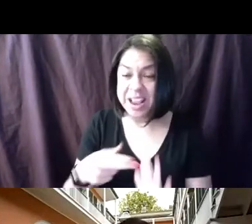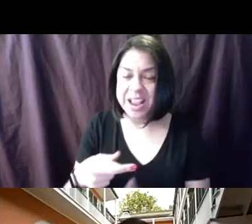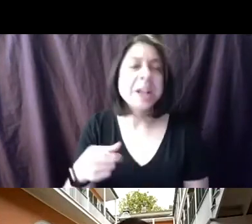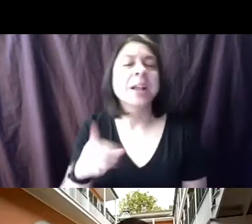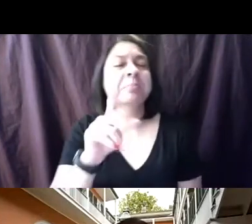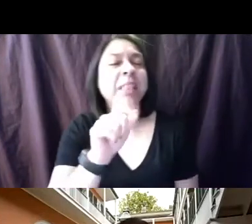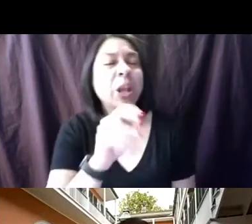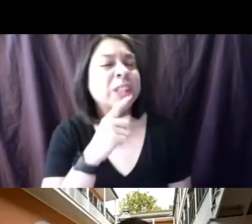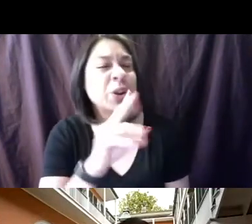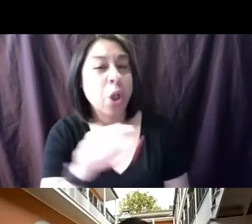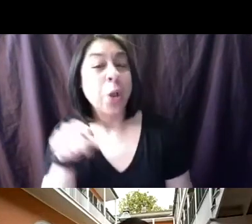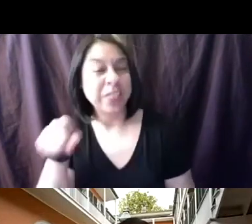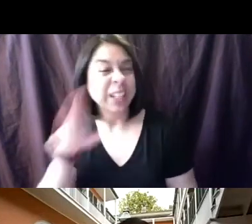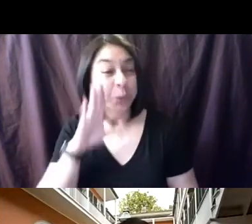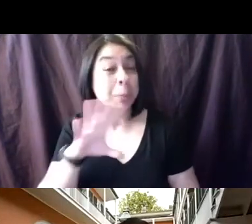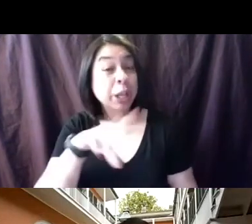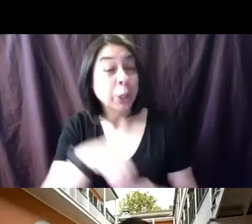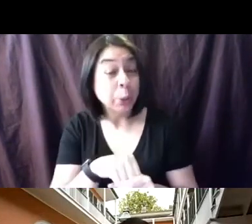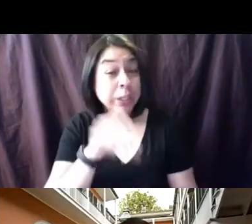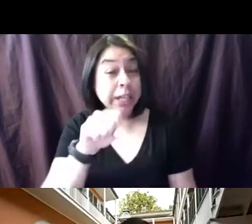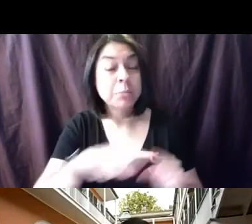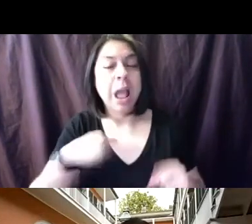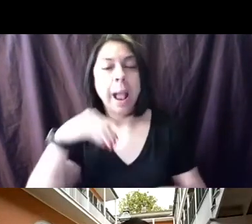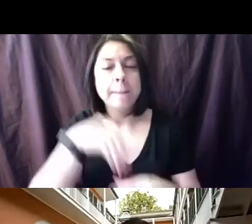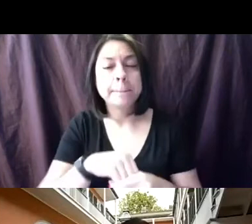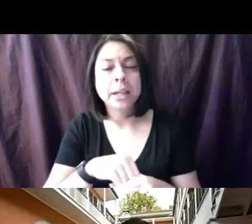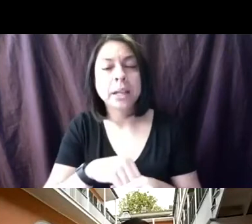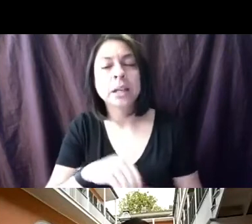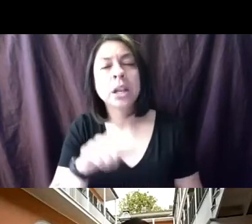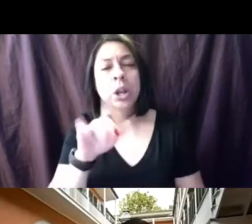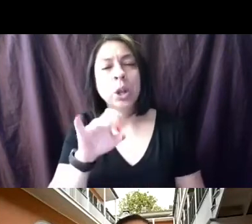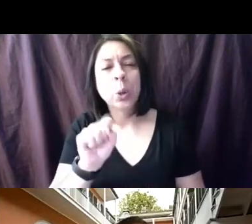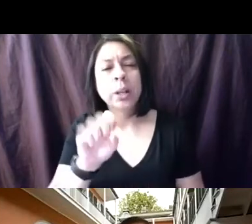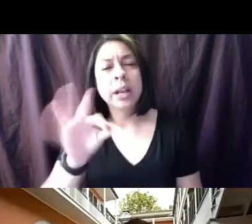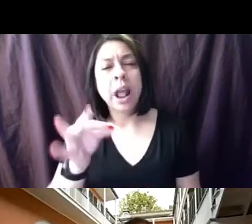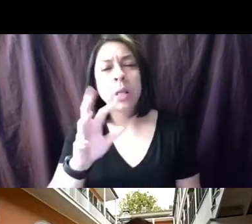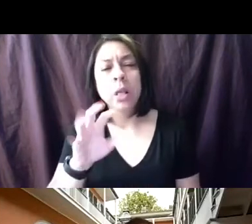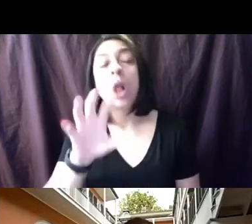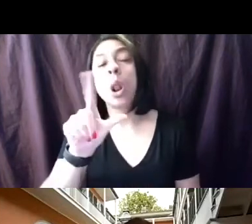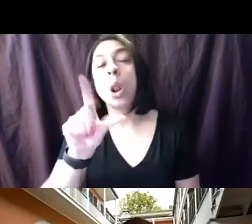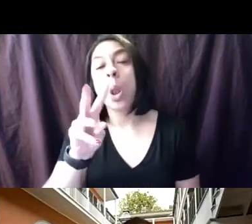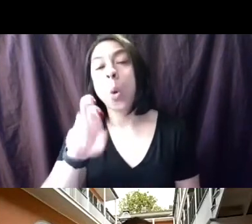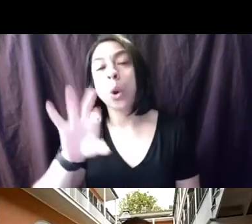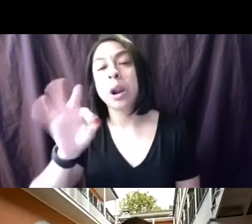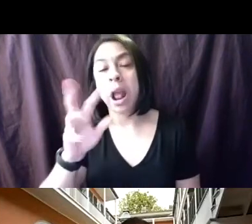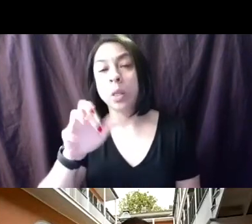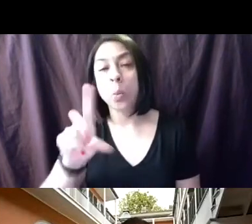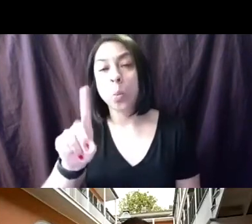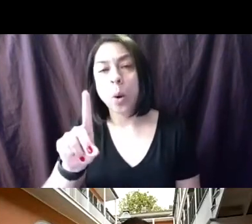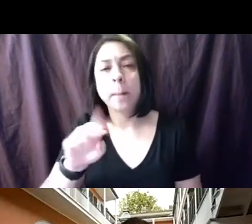in, this will be included in there, but I'm in the Lower Ninth Ward Living Museum right now. And